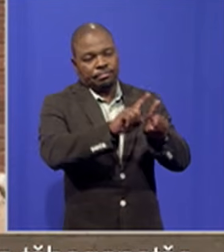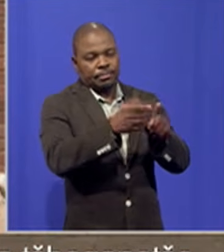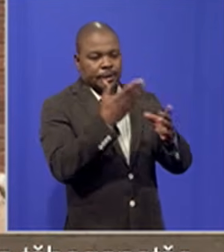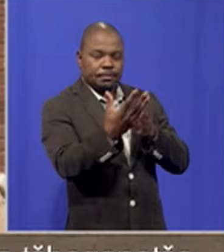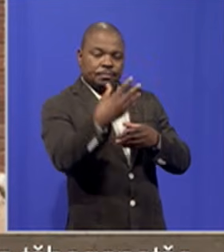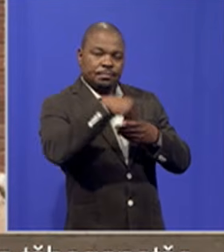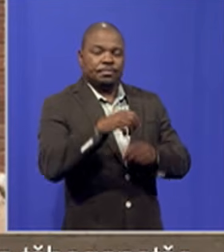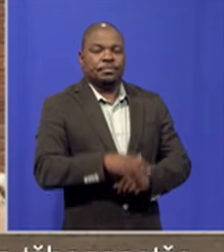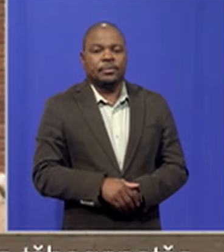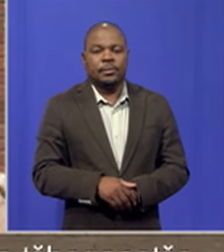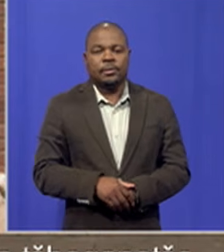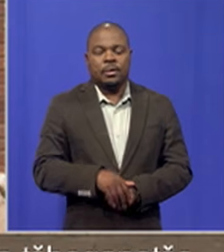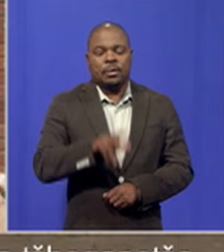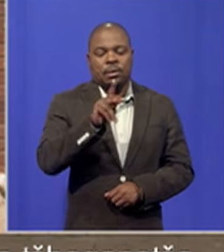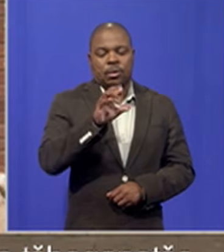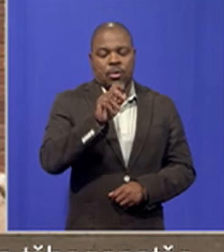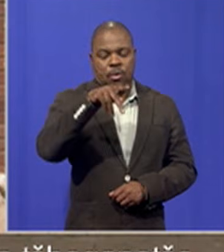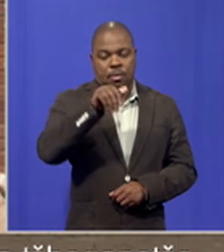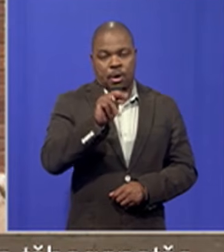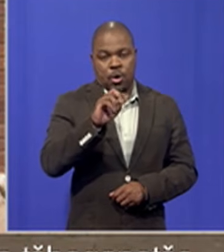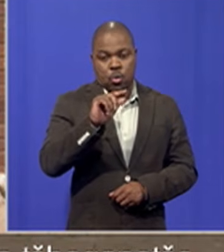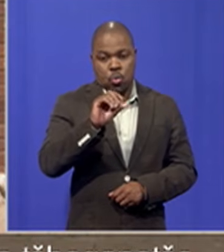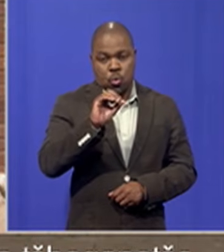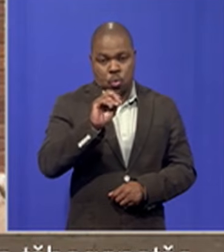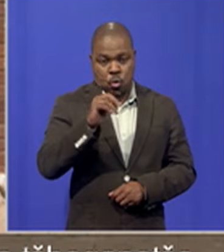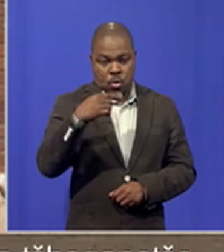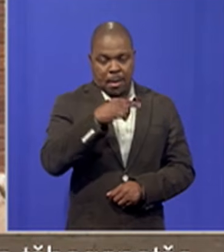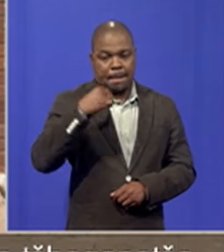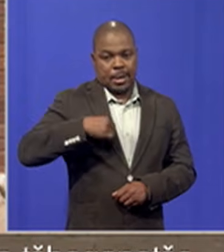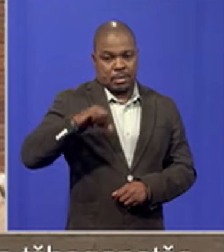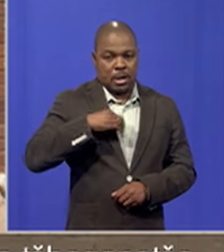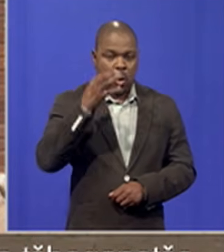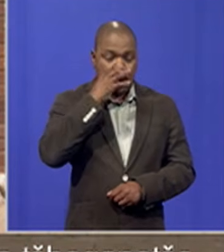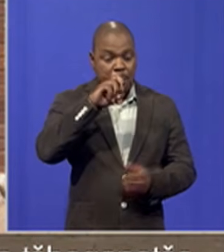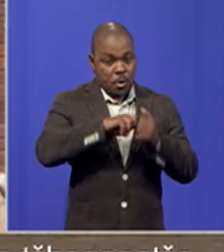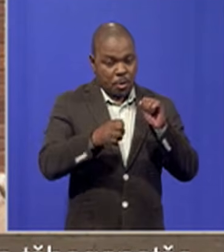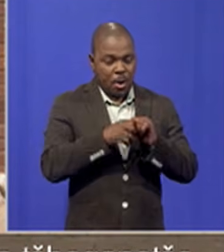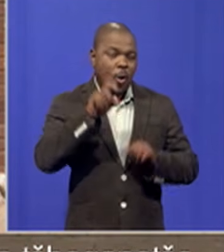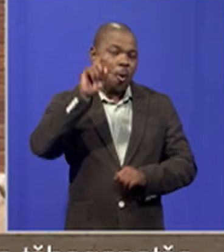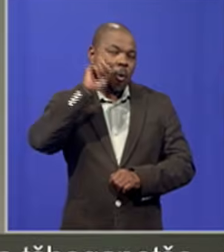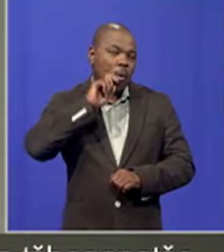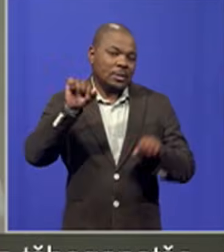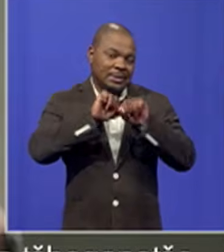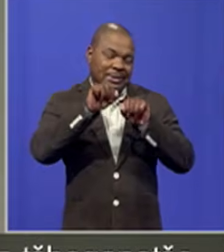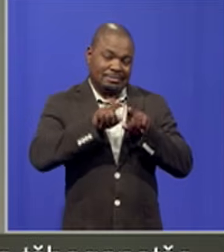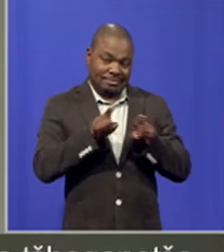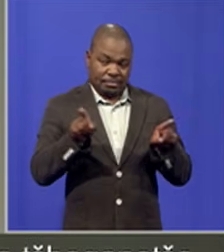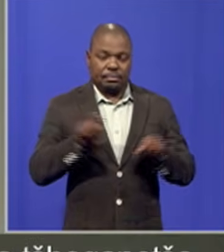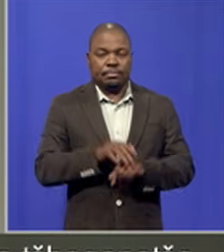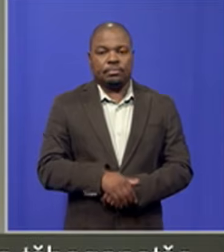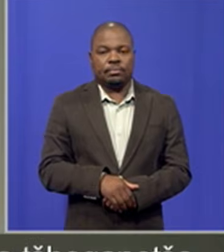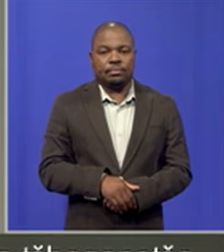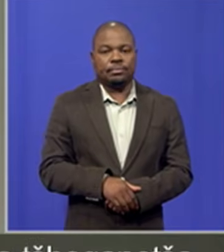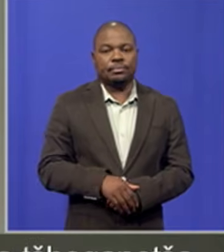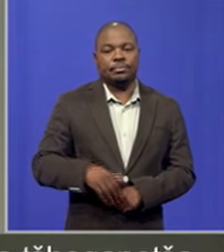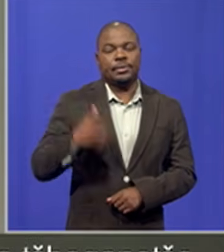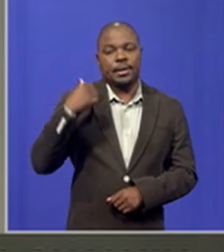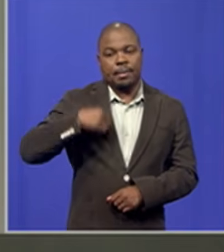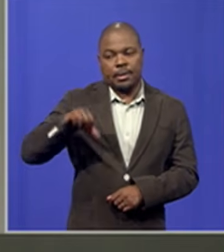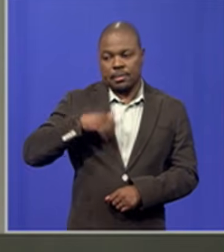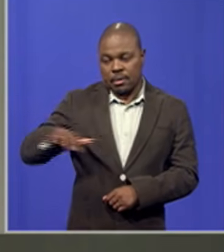sa le bjalo, masepala wa Kopanong o re bothata bjo ke ka lebaka la metheo kgoparara yeo e tšofetšego. Throughout the municipality,